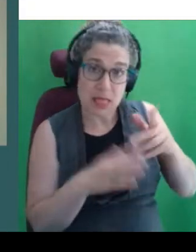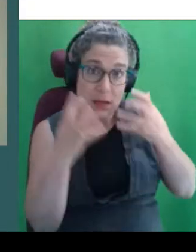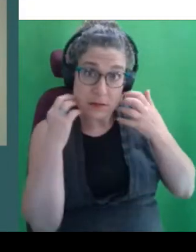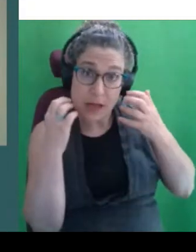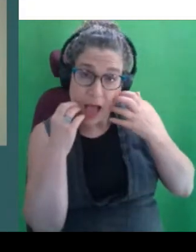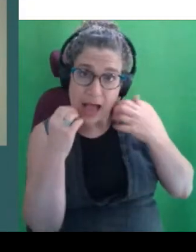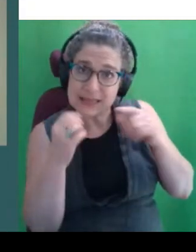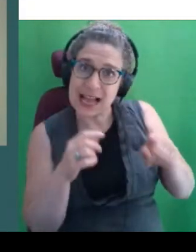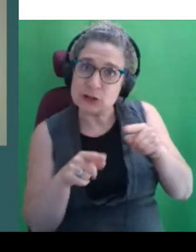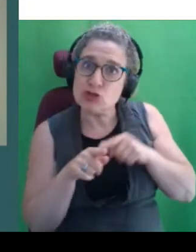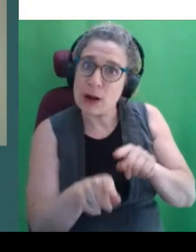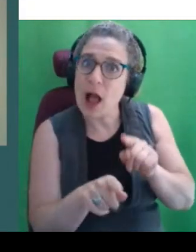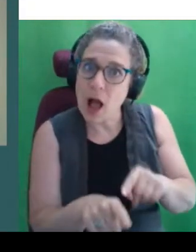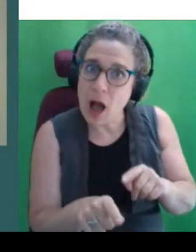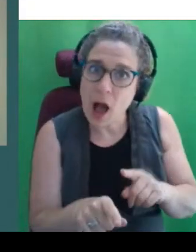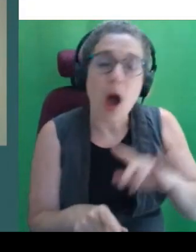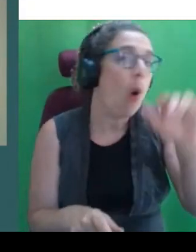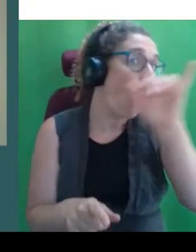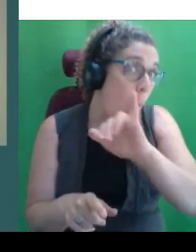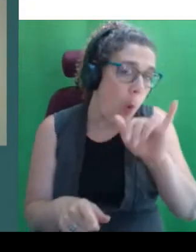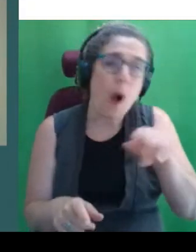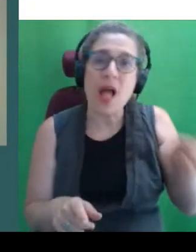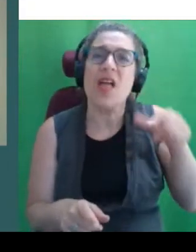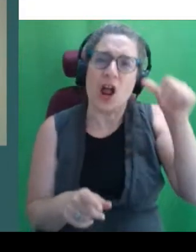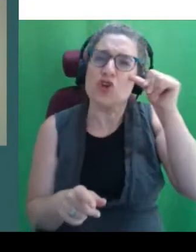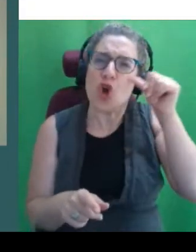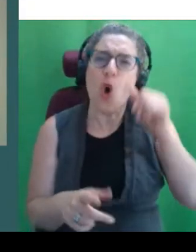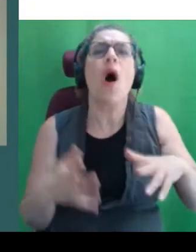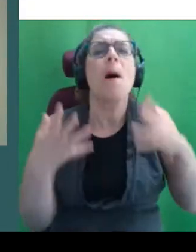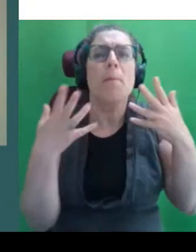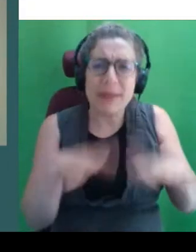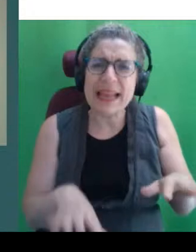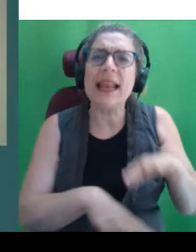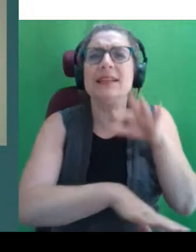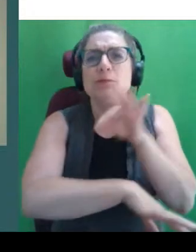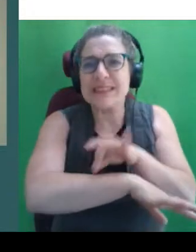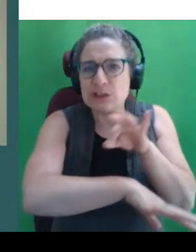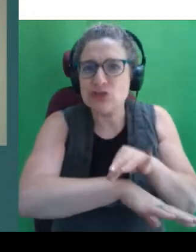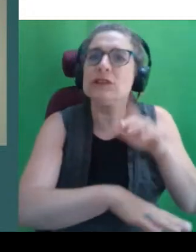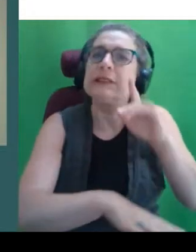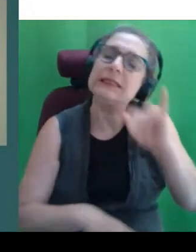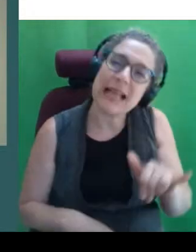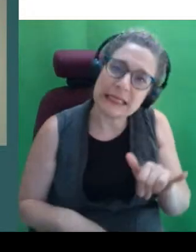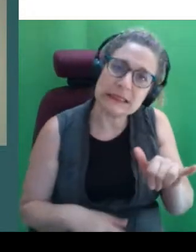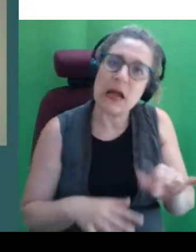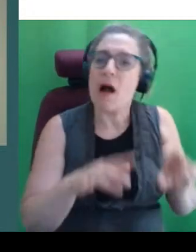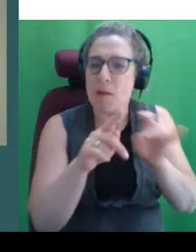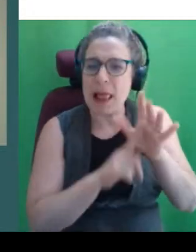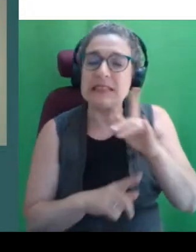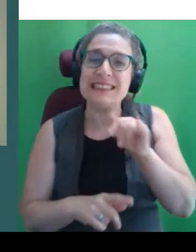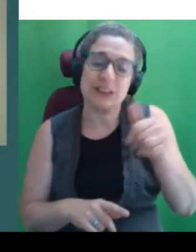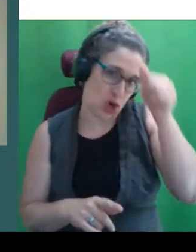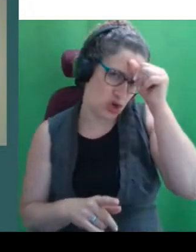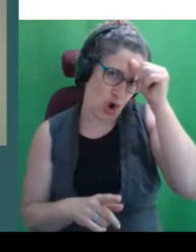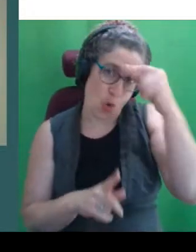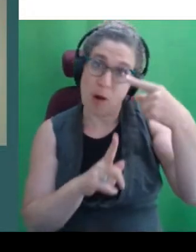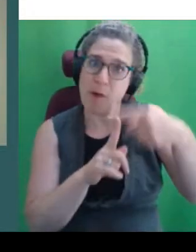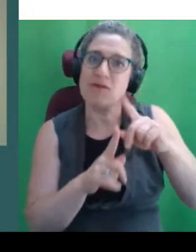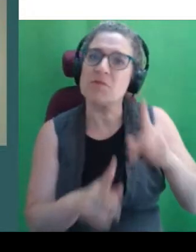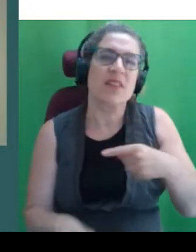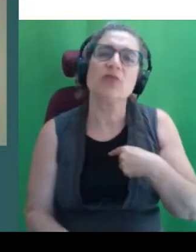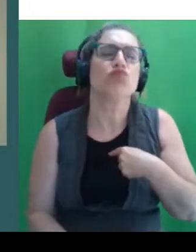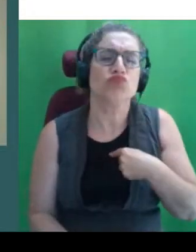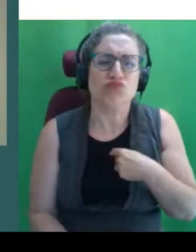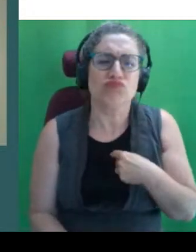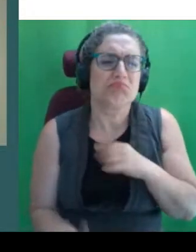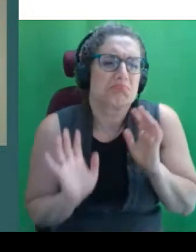that they've had a skin prick test, or they've had a blood test and it's come up positive, but they still choose to have the